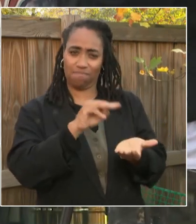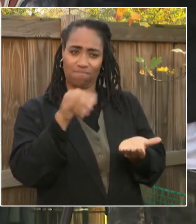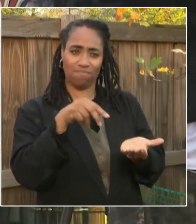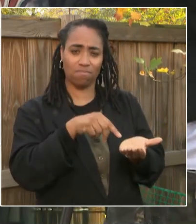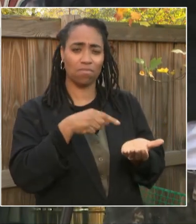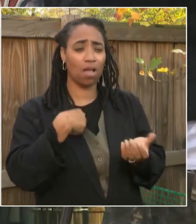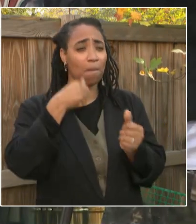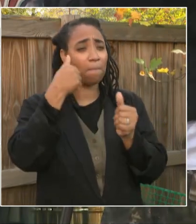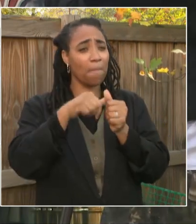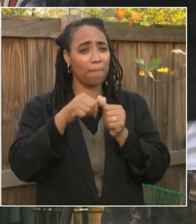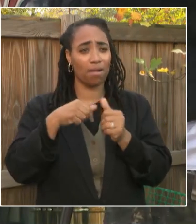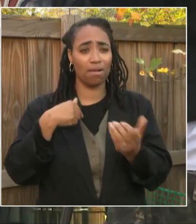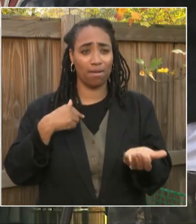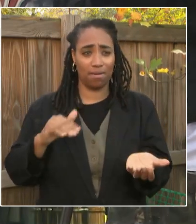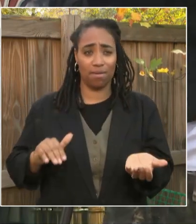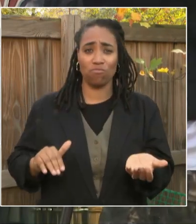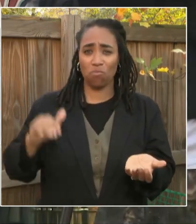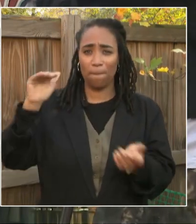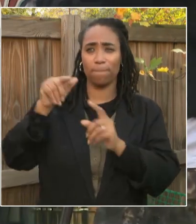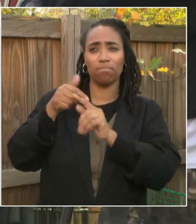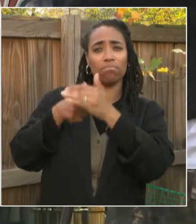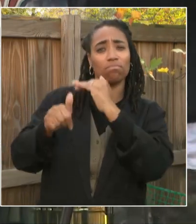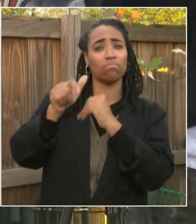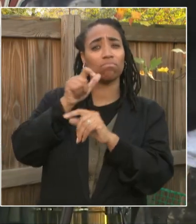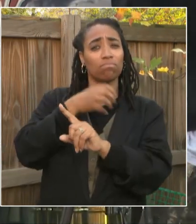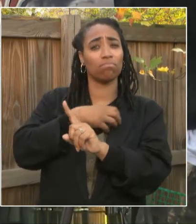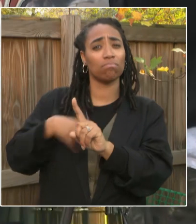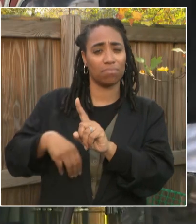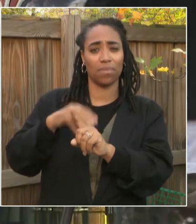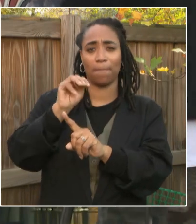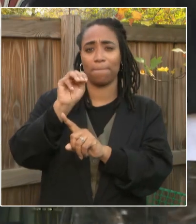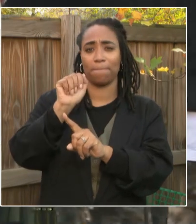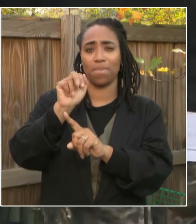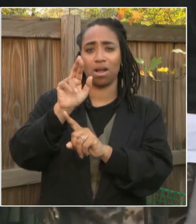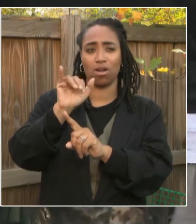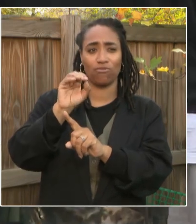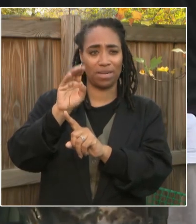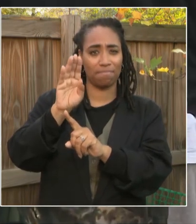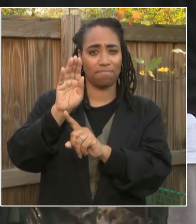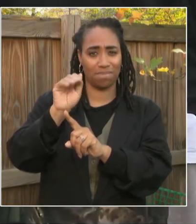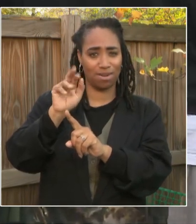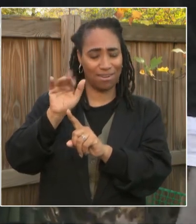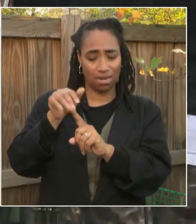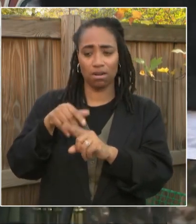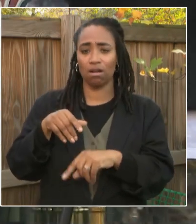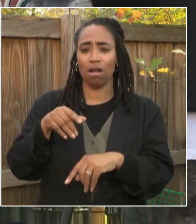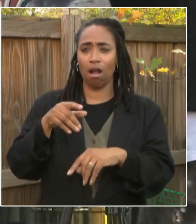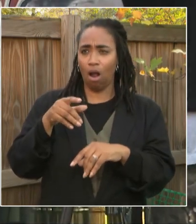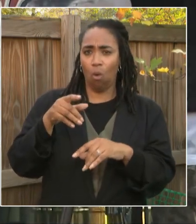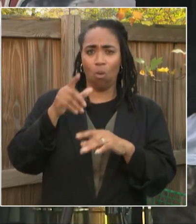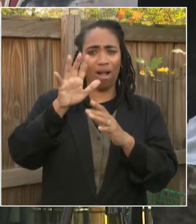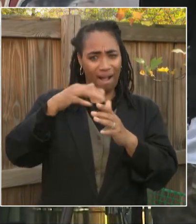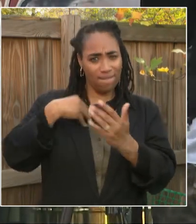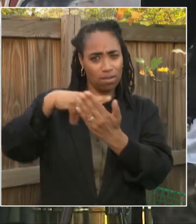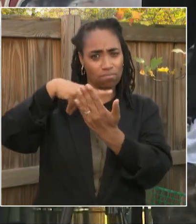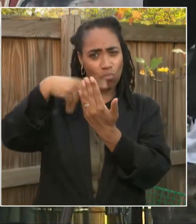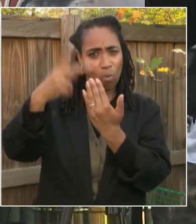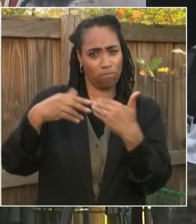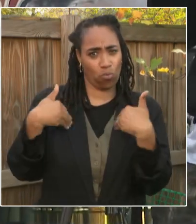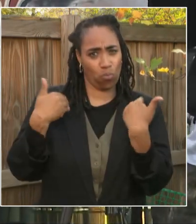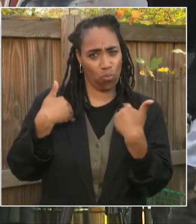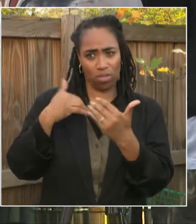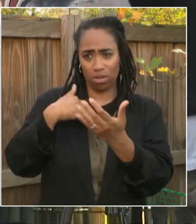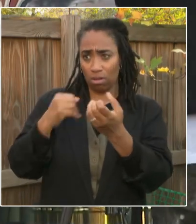space. And so I knew that this wasn't impossible, because where there is no path, we have to create a path. It was about saving